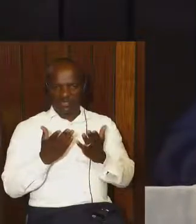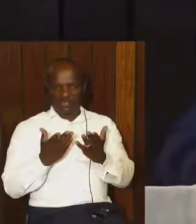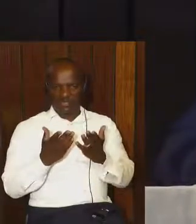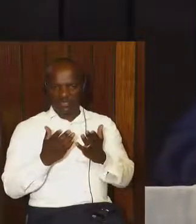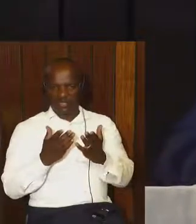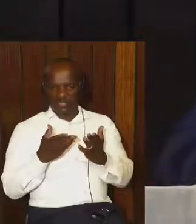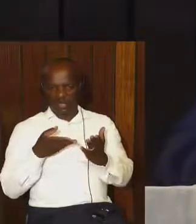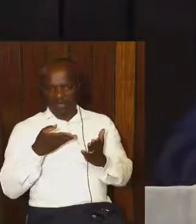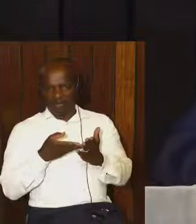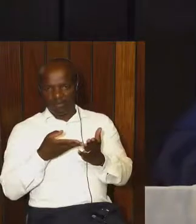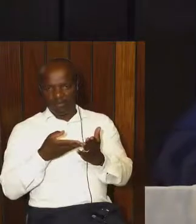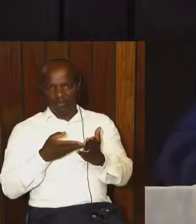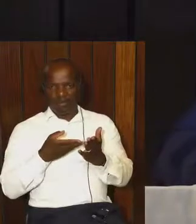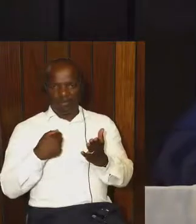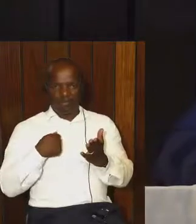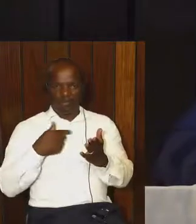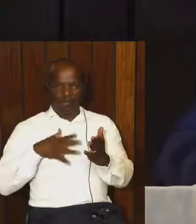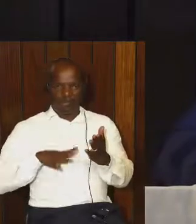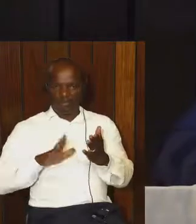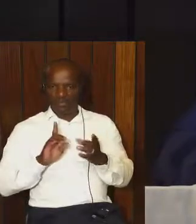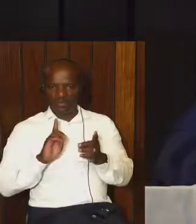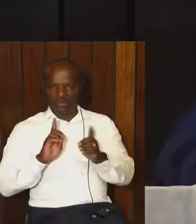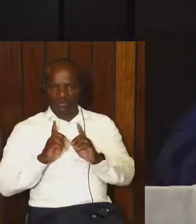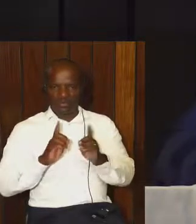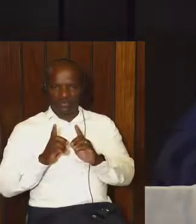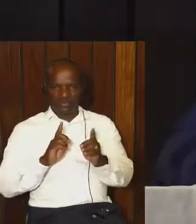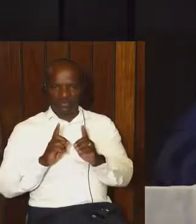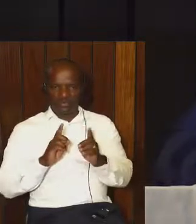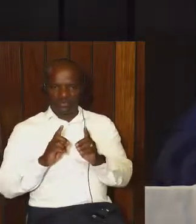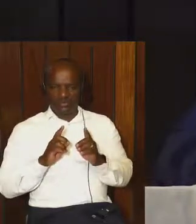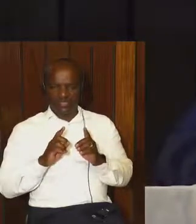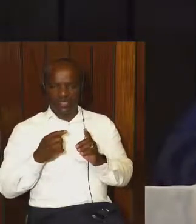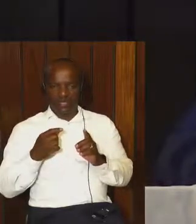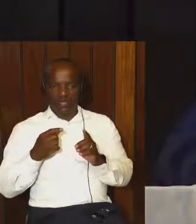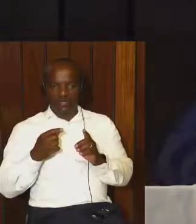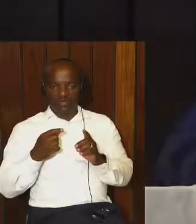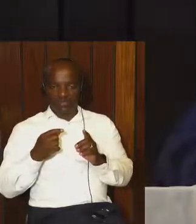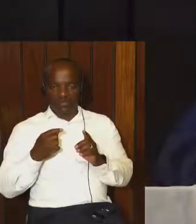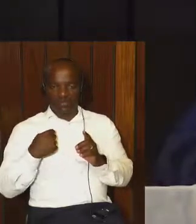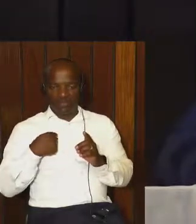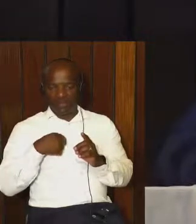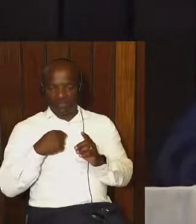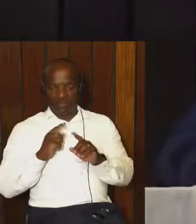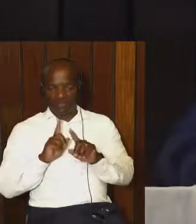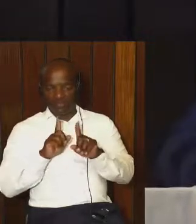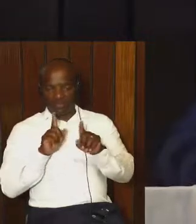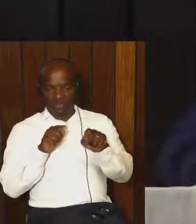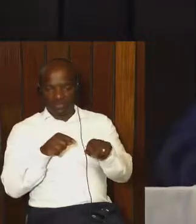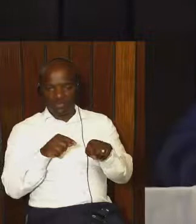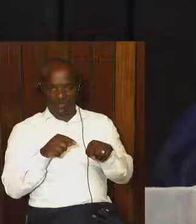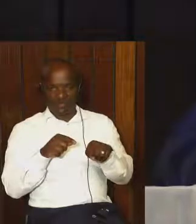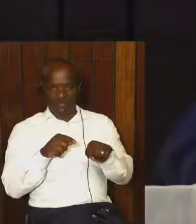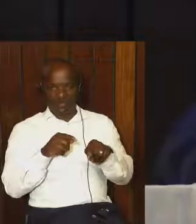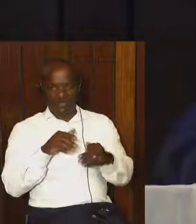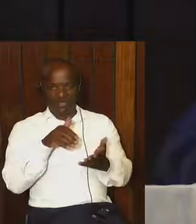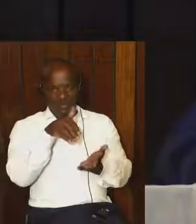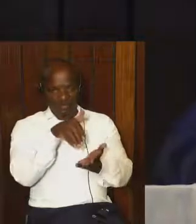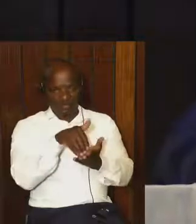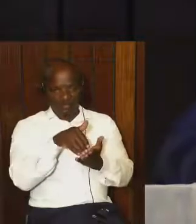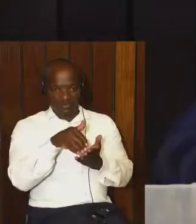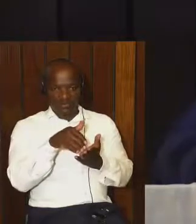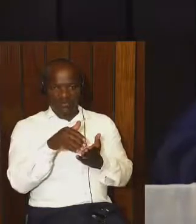of what we'll have seen on site there. And Member Lidwaba is correct that